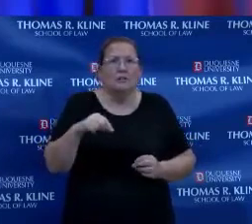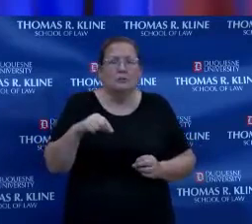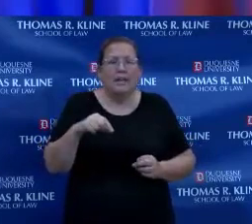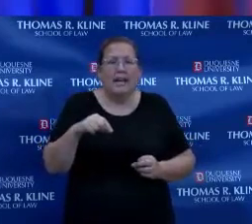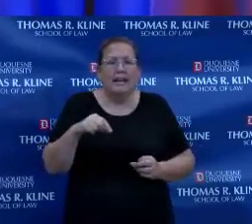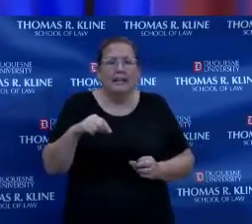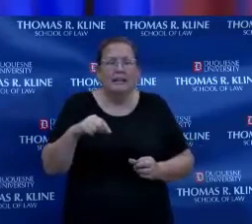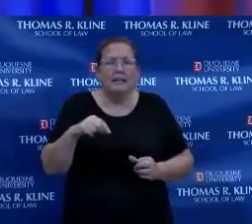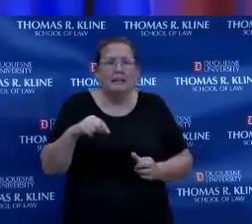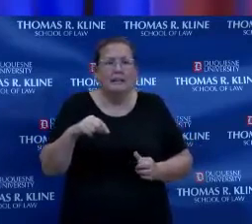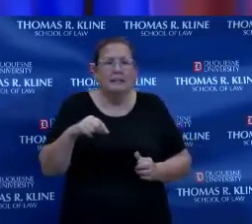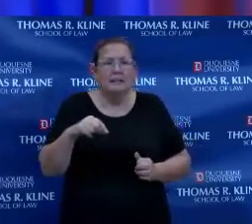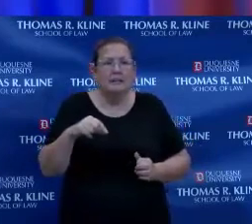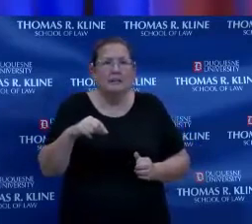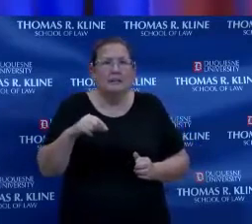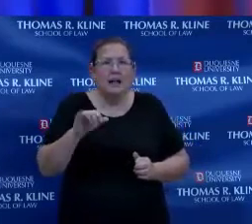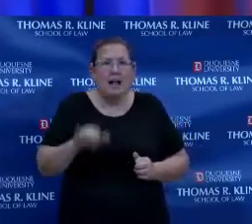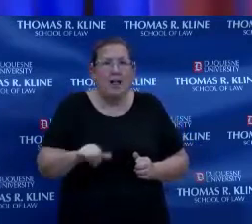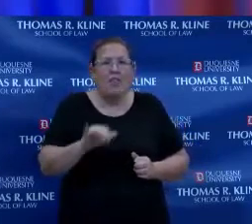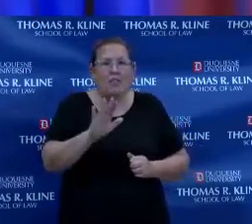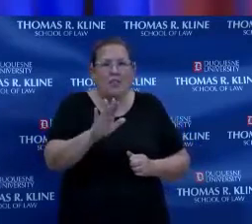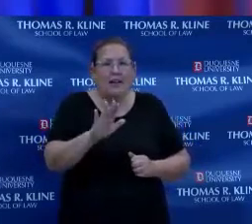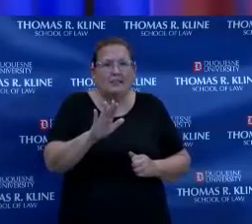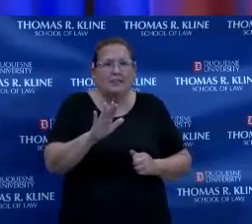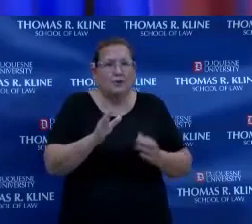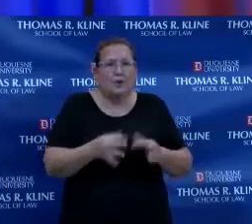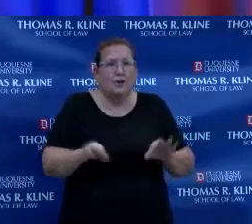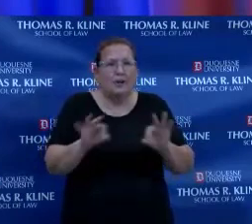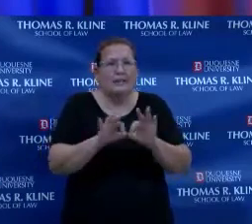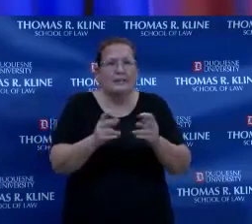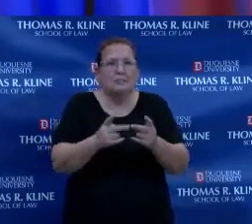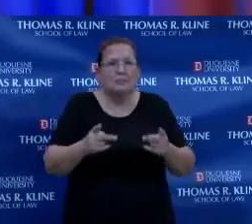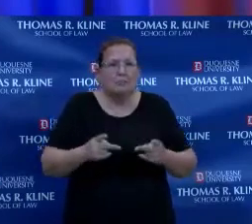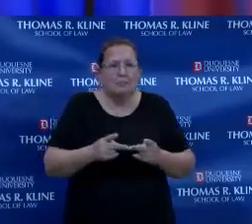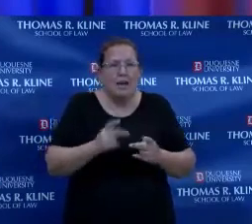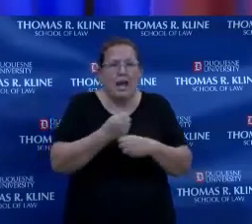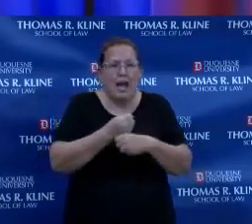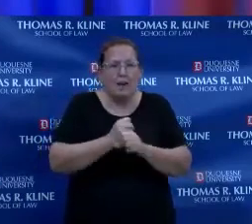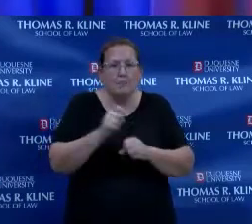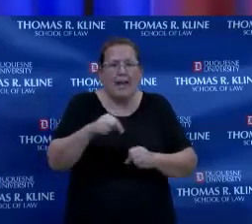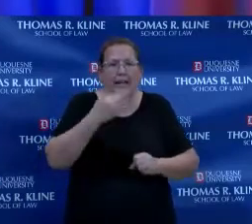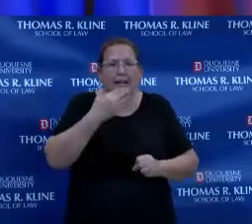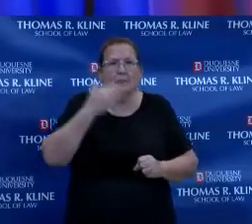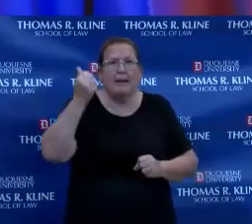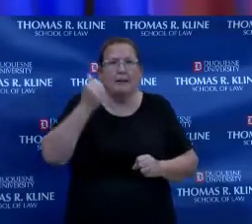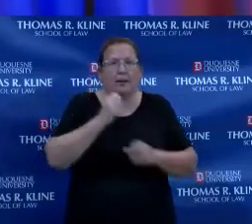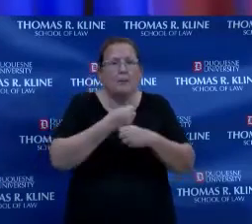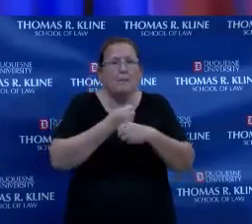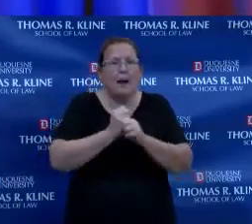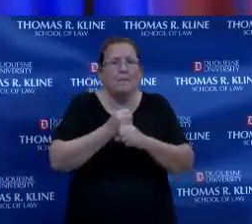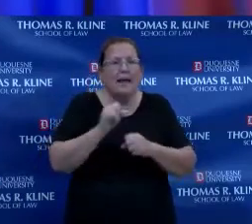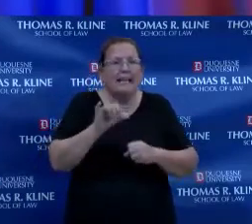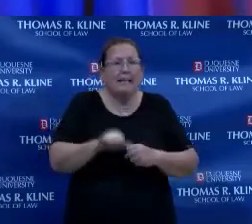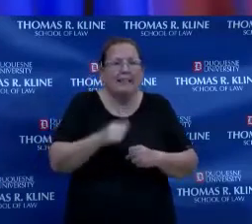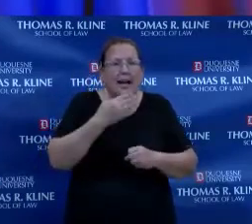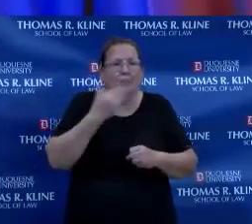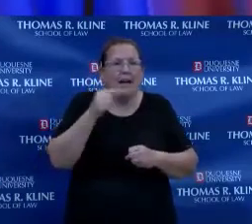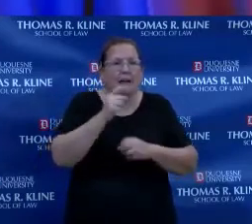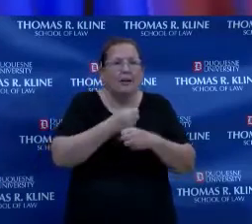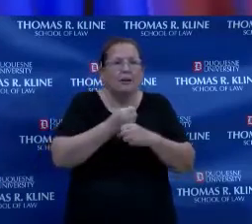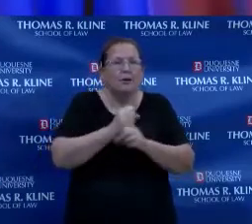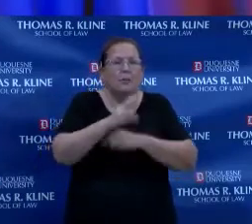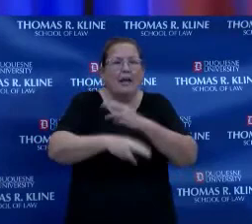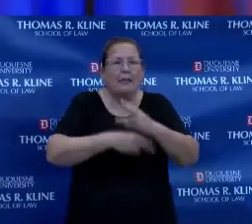found. And that will be your street corner. And make it better. And by making that better, you will make the world